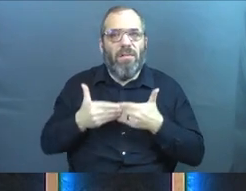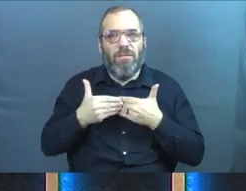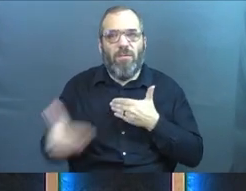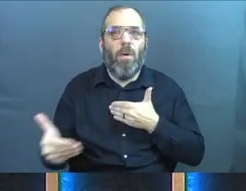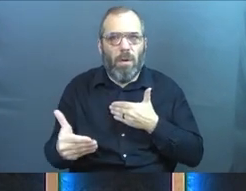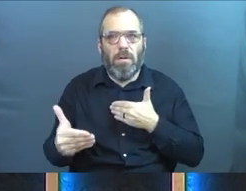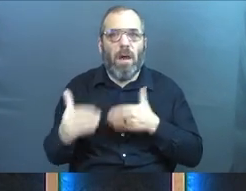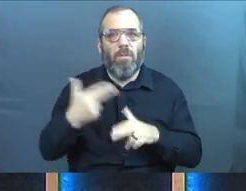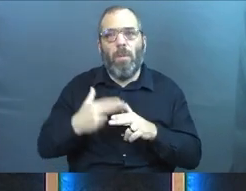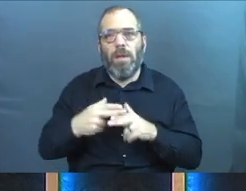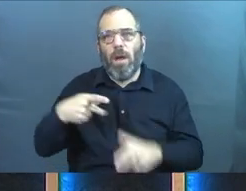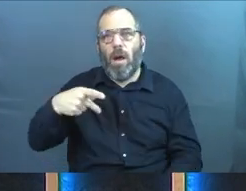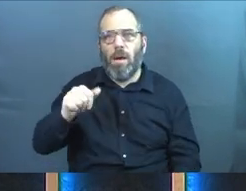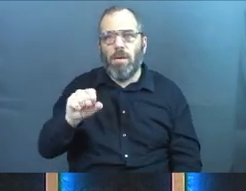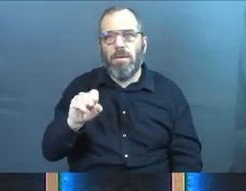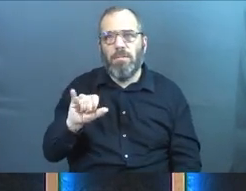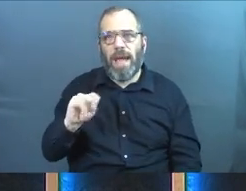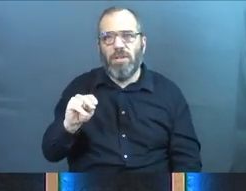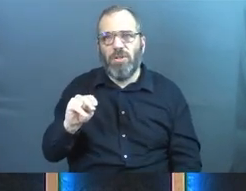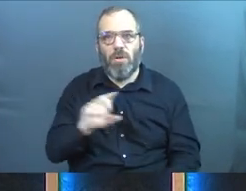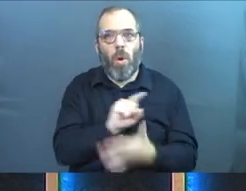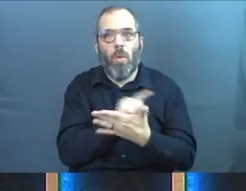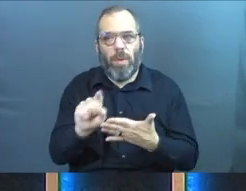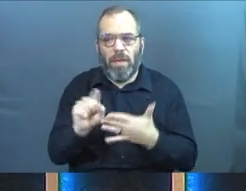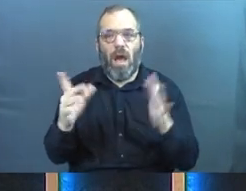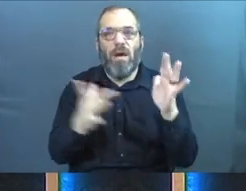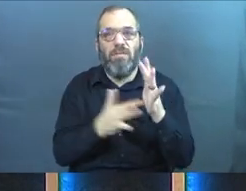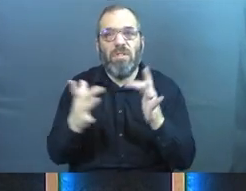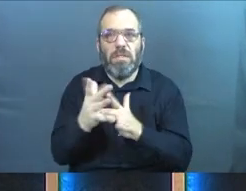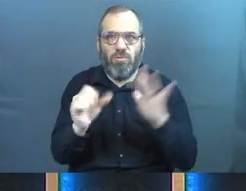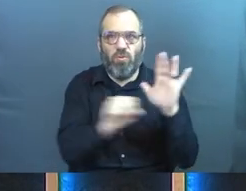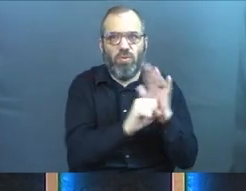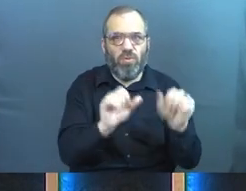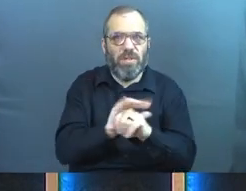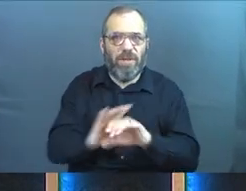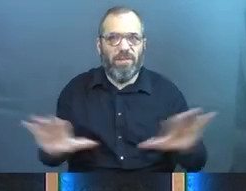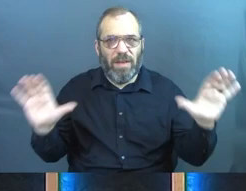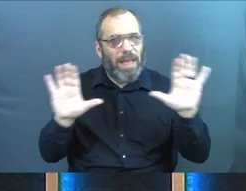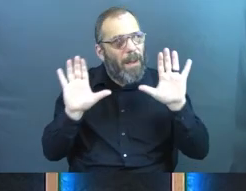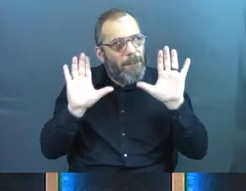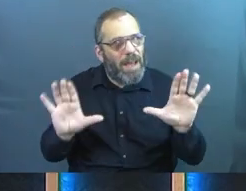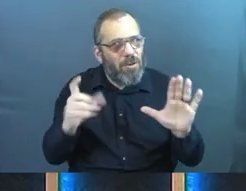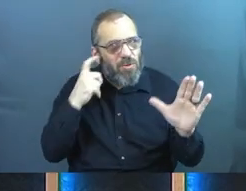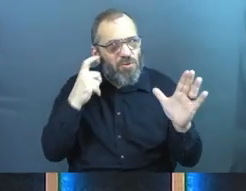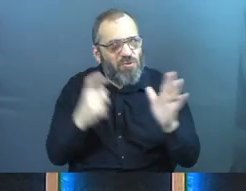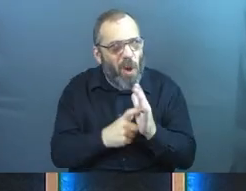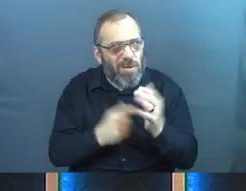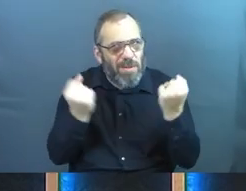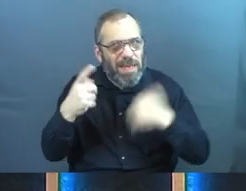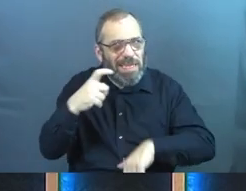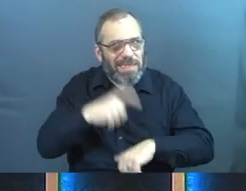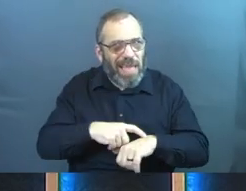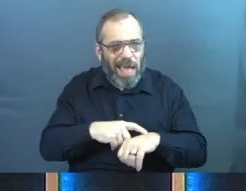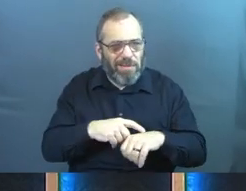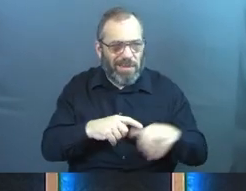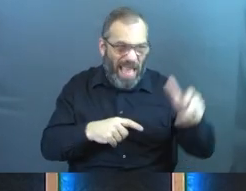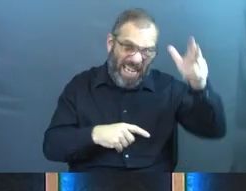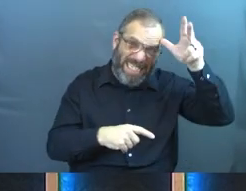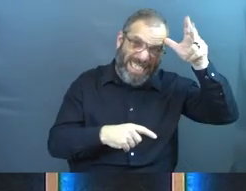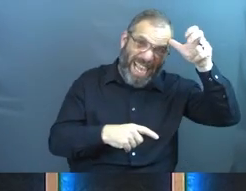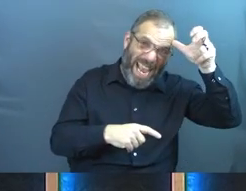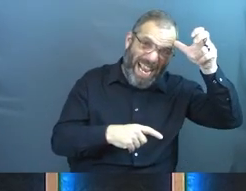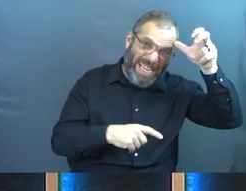of Passion Week and the final week of Jesus' crucifixion. But just notice the sheer number of times that our